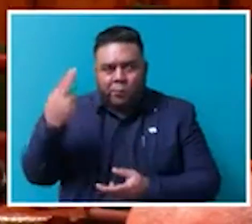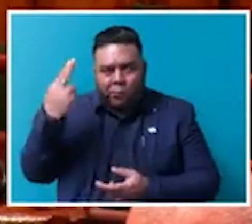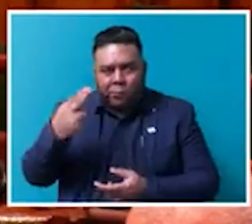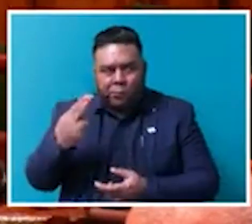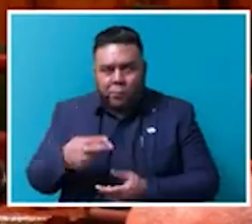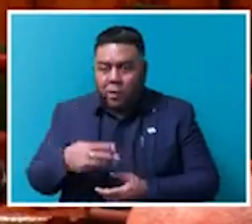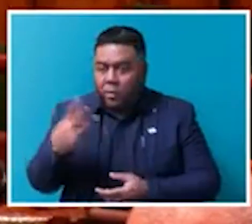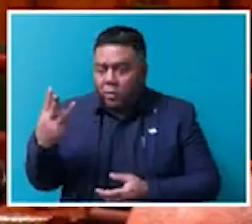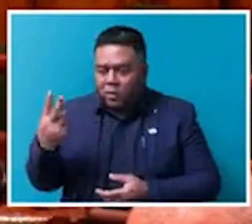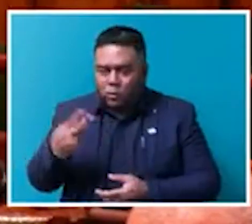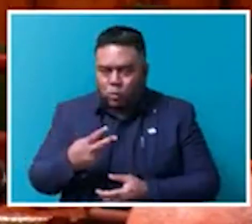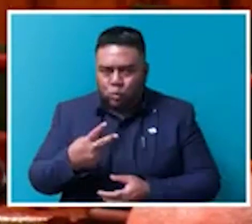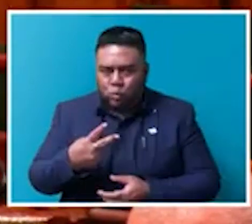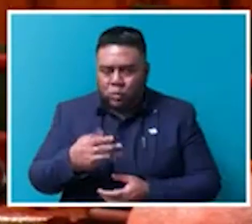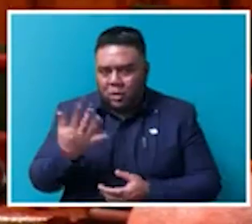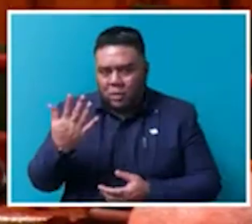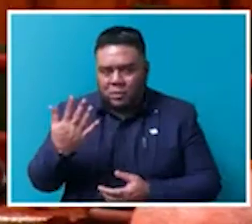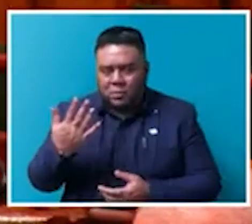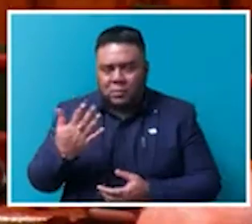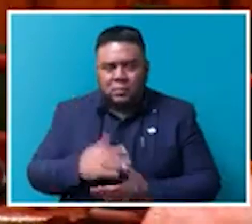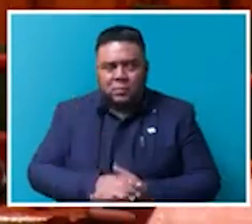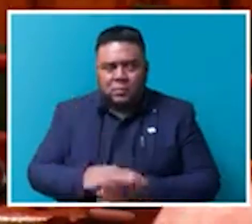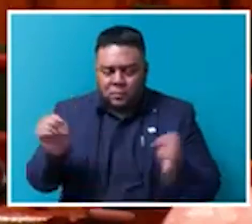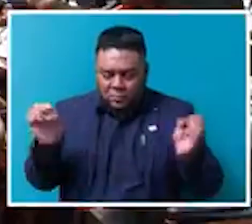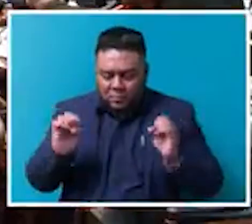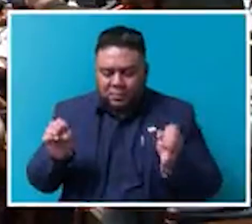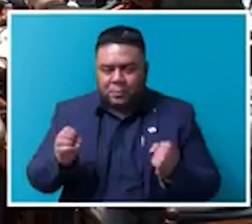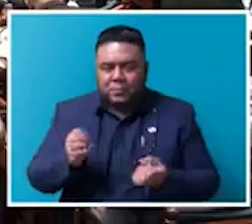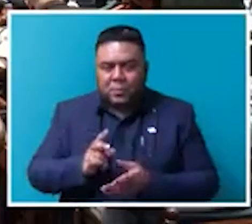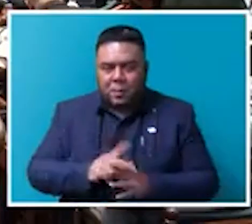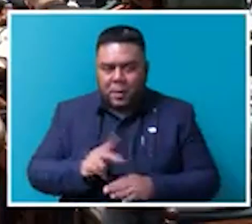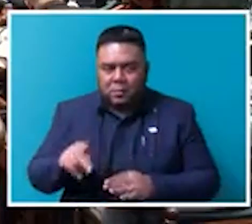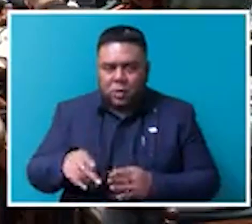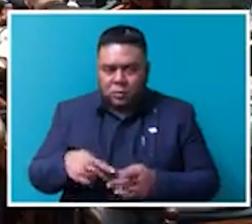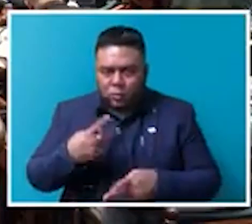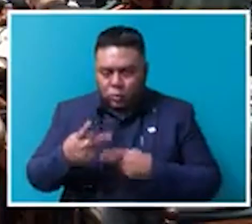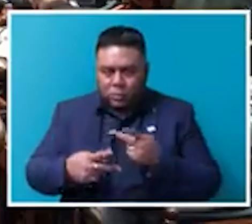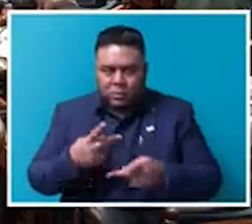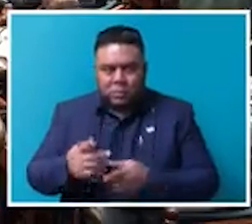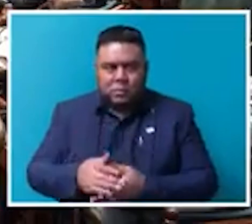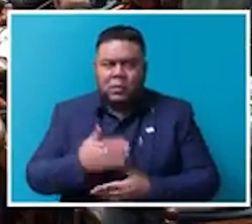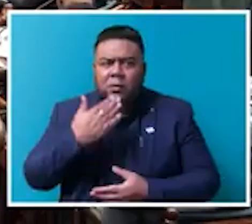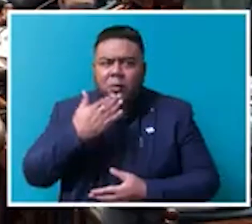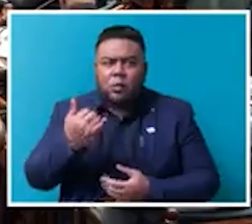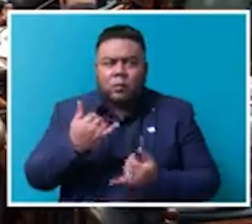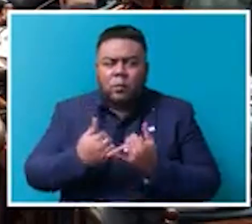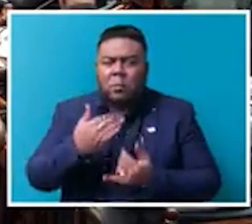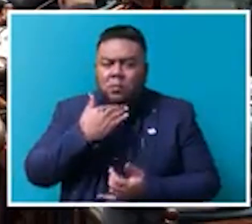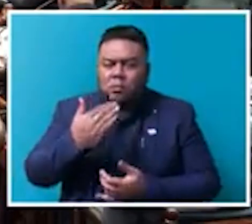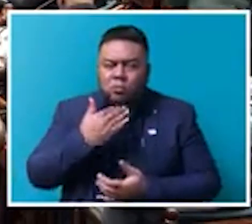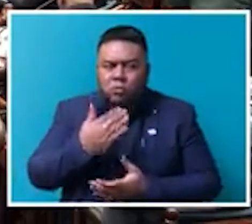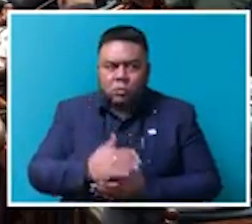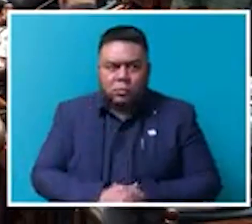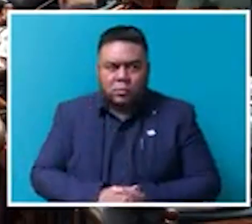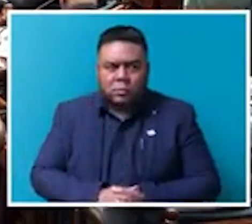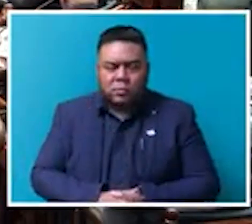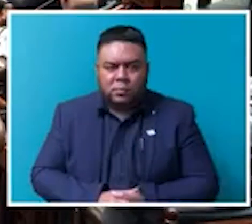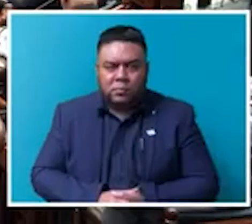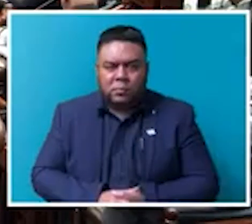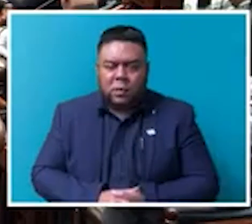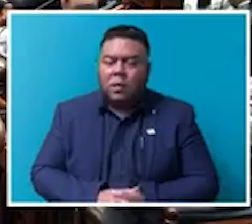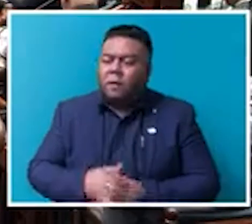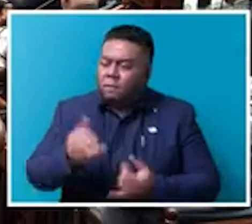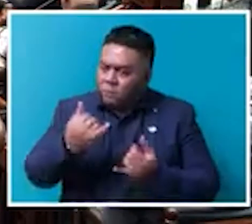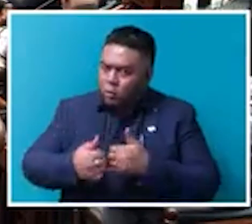2 days for urgent. Thank you, Madam Deputy. Thank you very much. Honorable Naupoto, I think that is indeed very